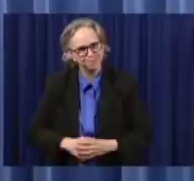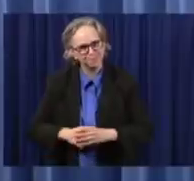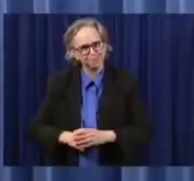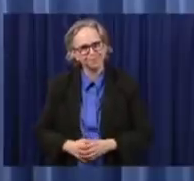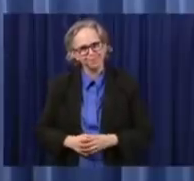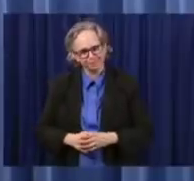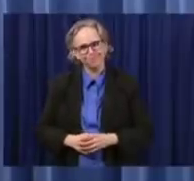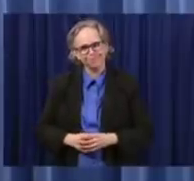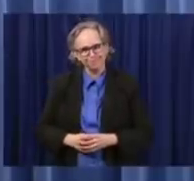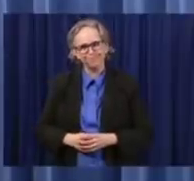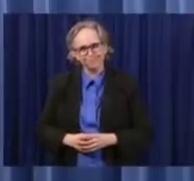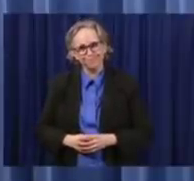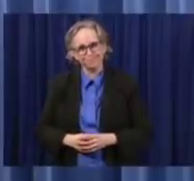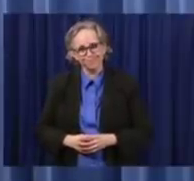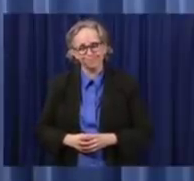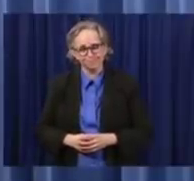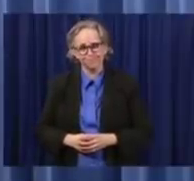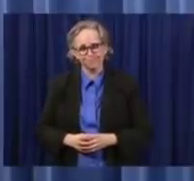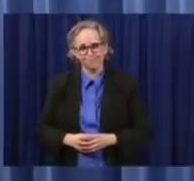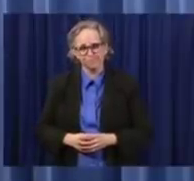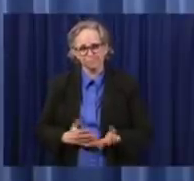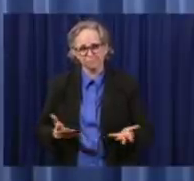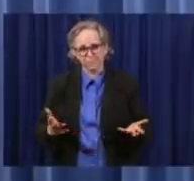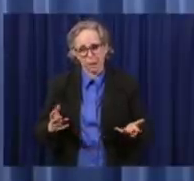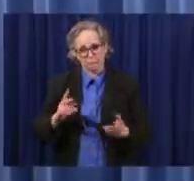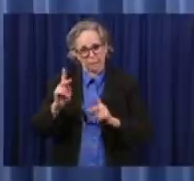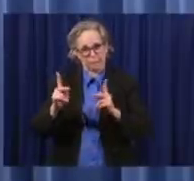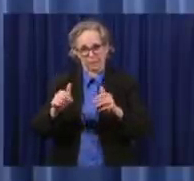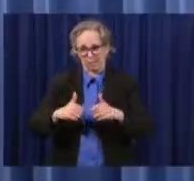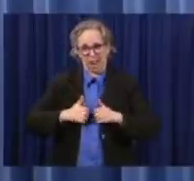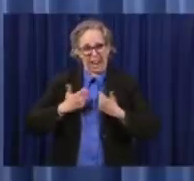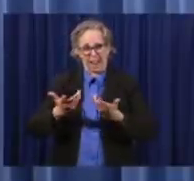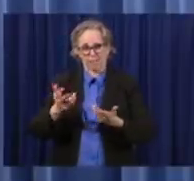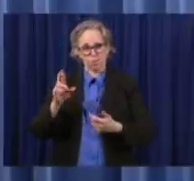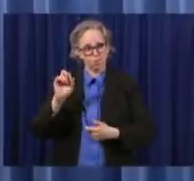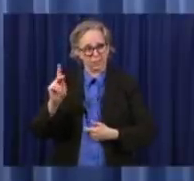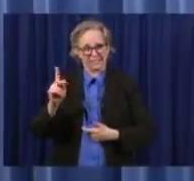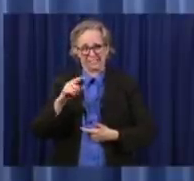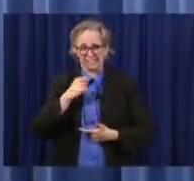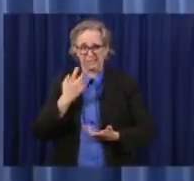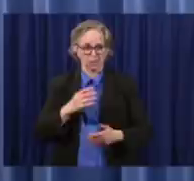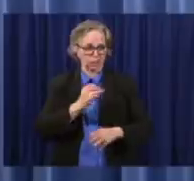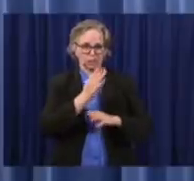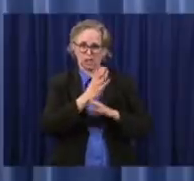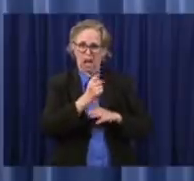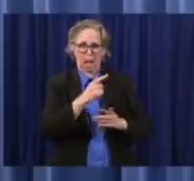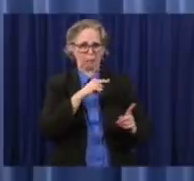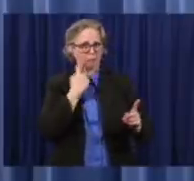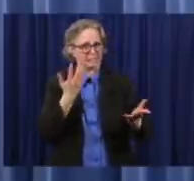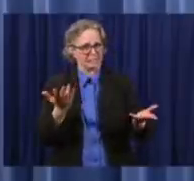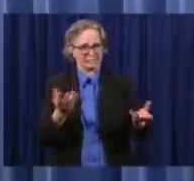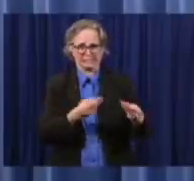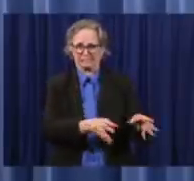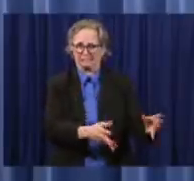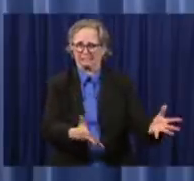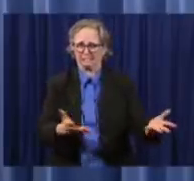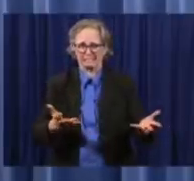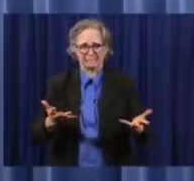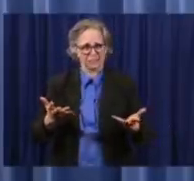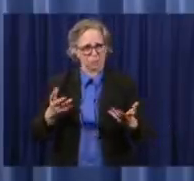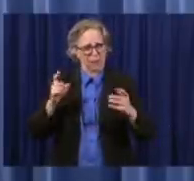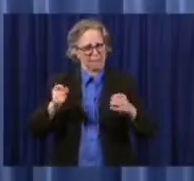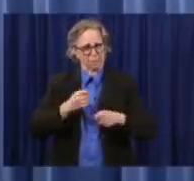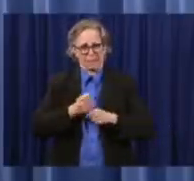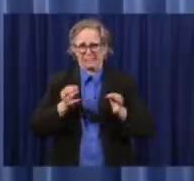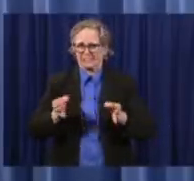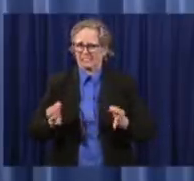you know, lives are at stake, jobs are at stake, and we're going to continue to make those decisions after consulting